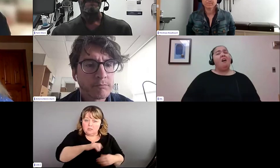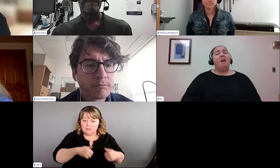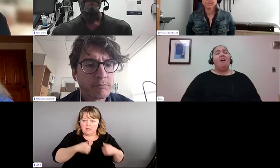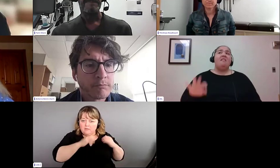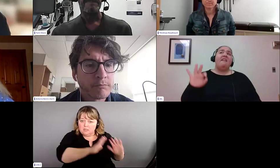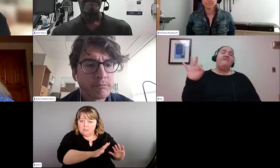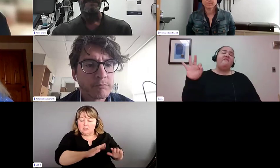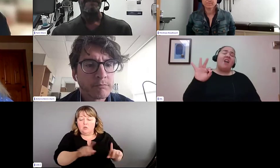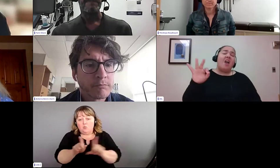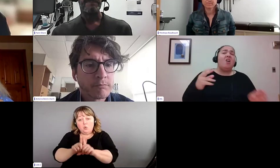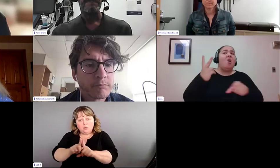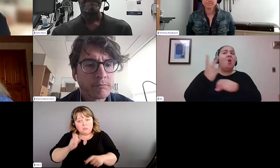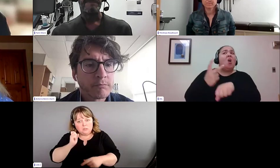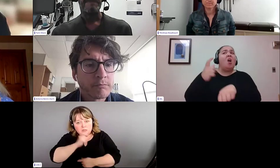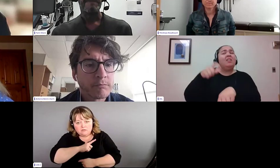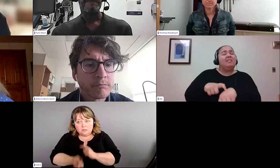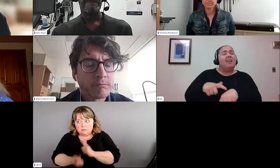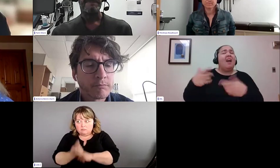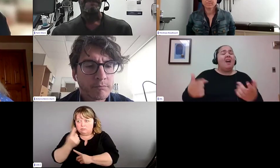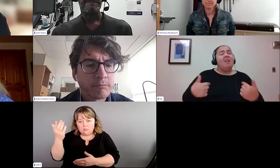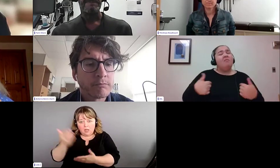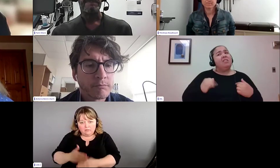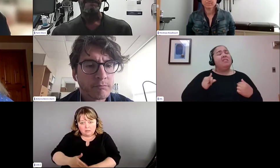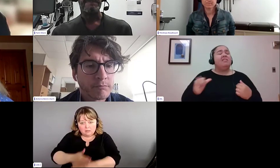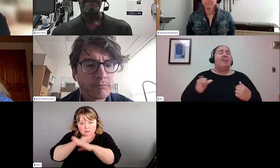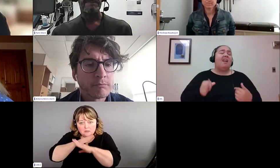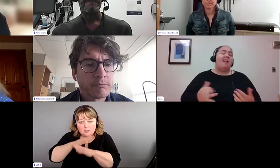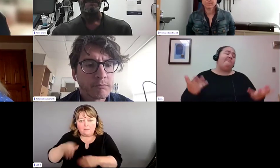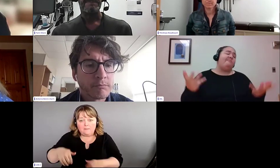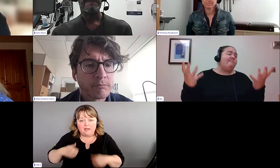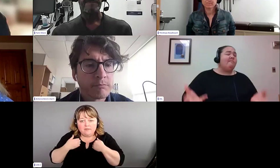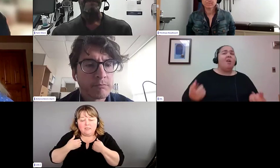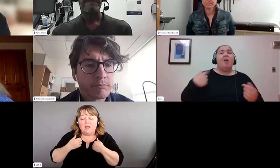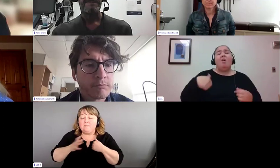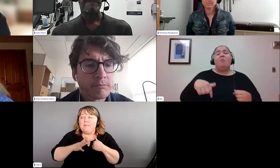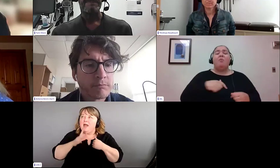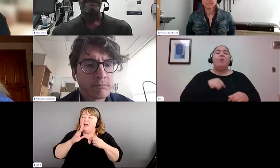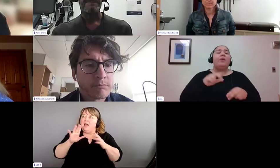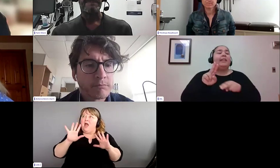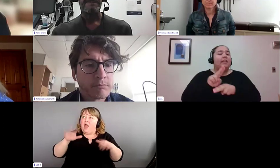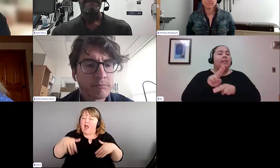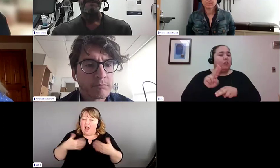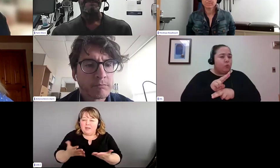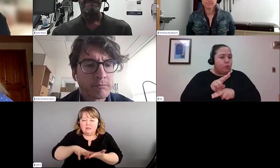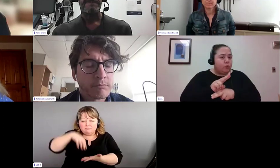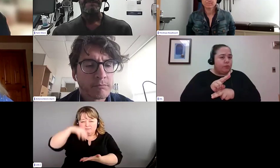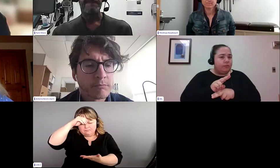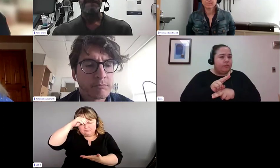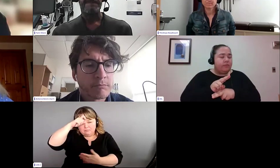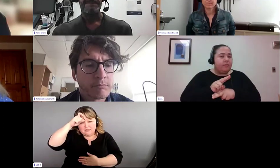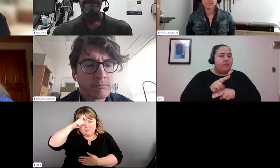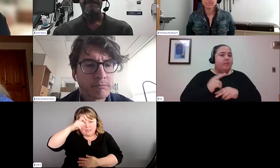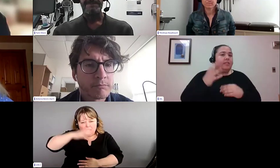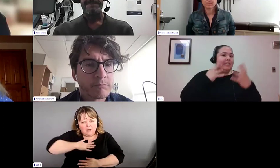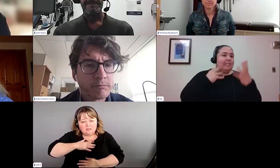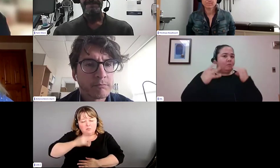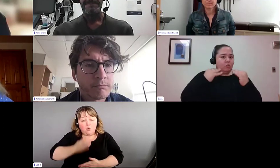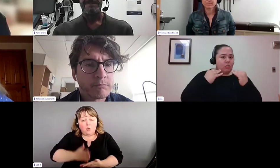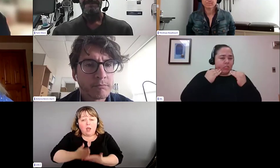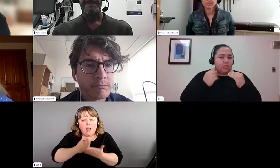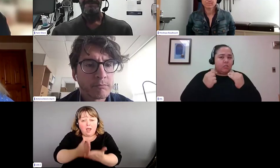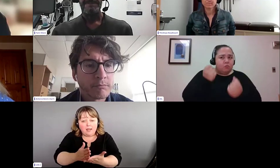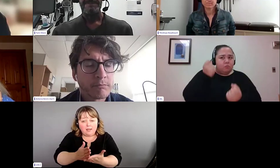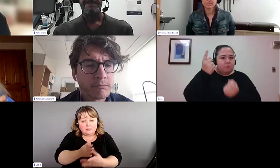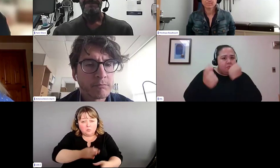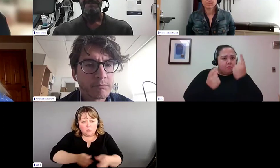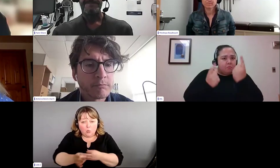difficult experiences, myself also, but we use those experiences to help the other. And I think